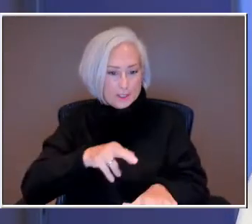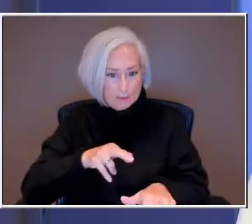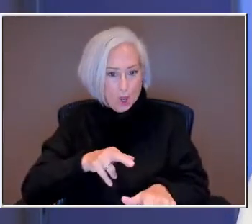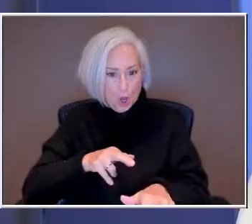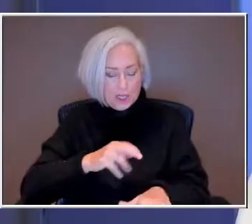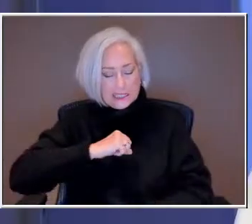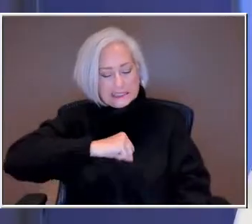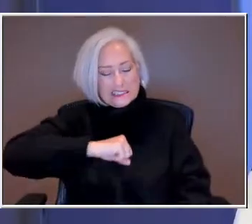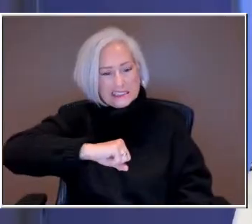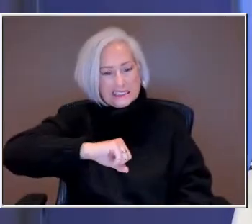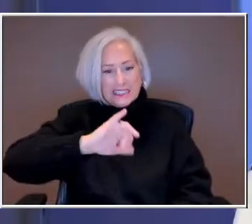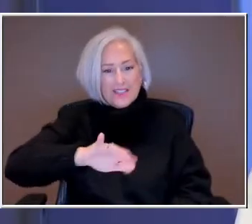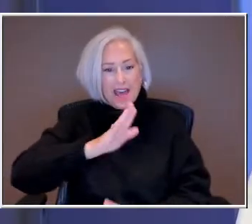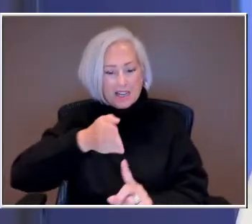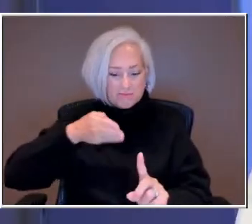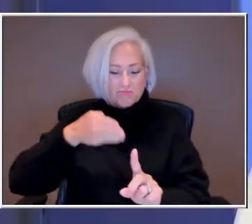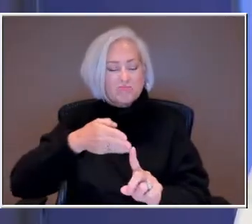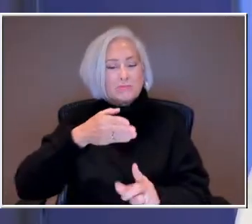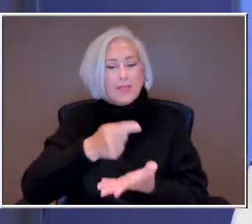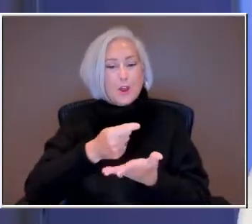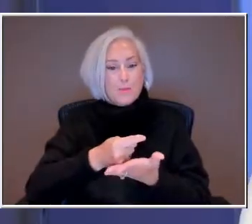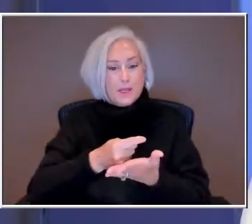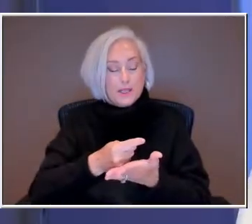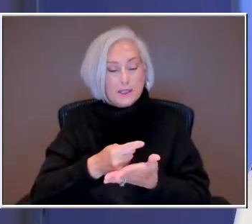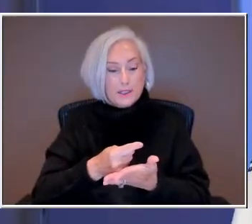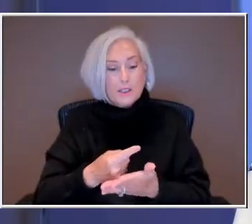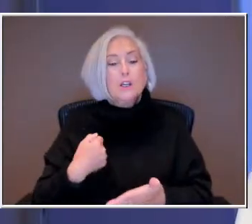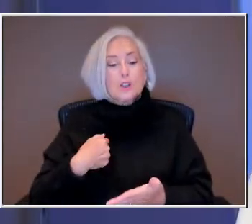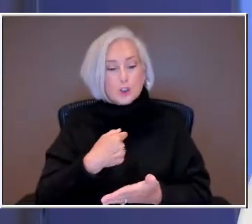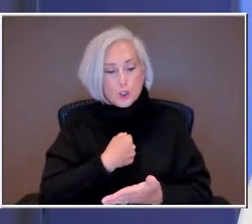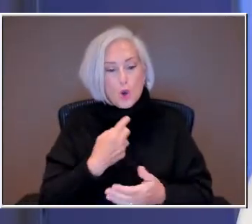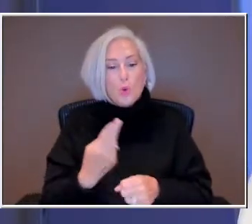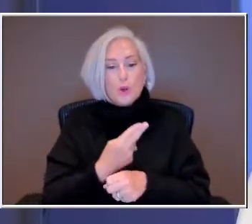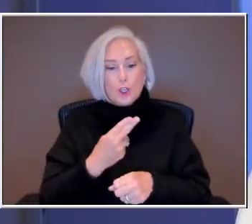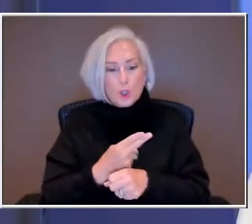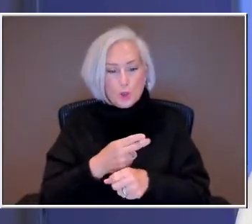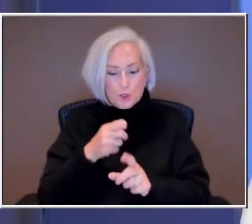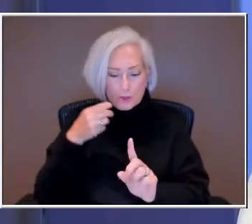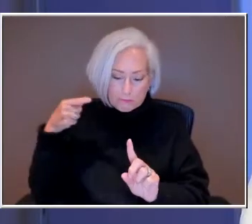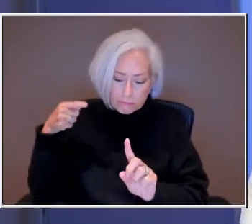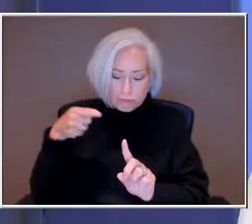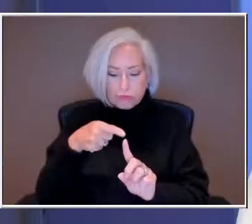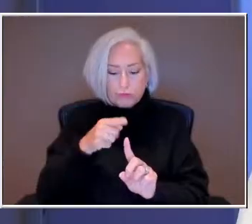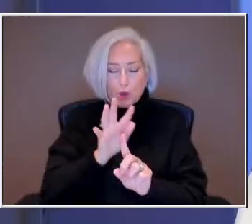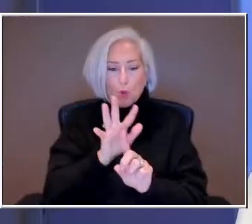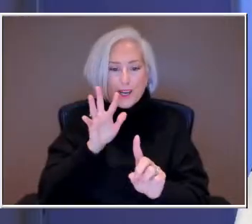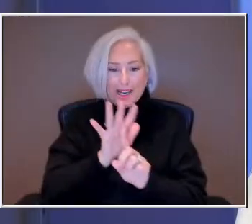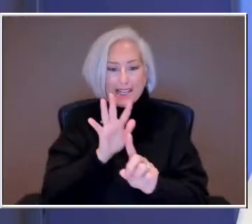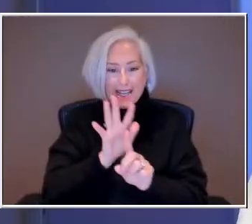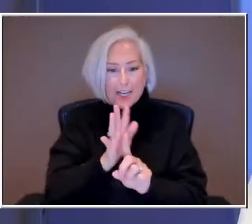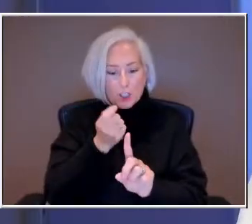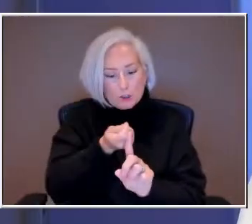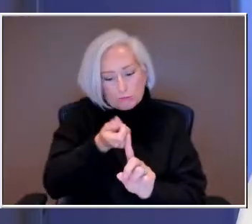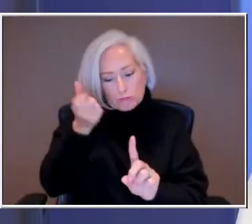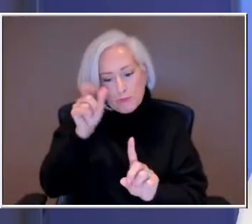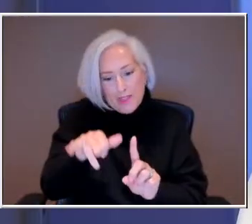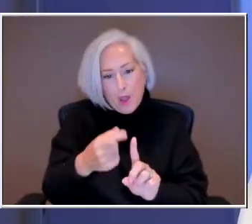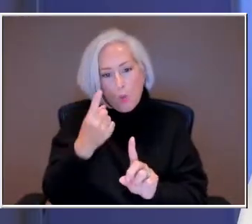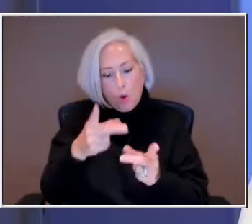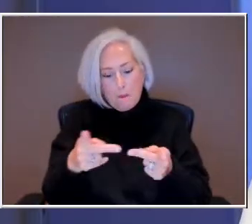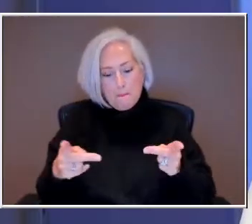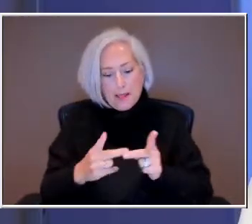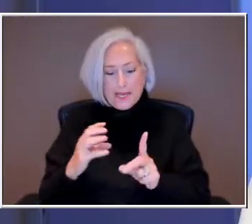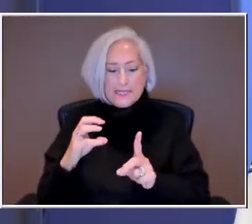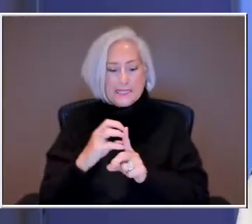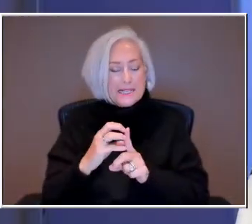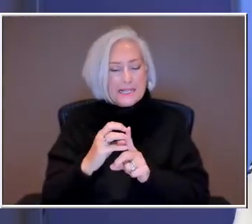targeted therapy. So for that reason, we were able to use very localized radiation to just basically eliminate that one resistant spot that wasn't listening. And